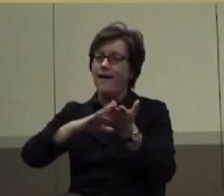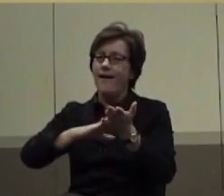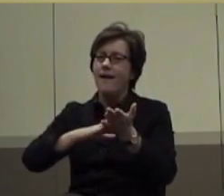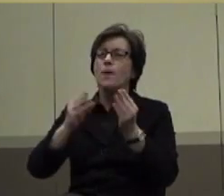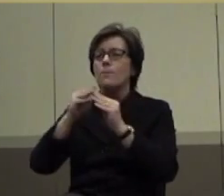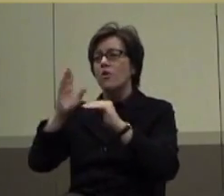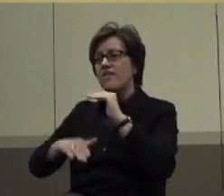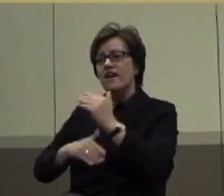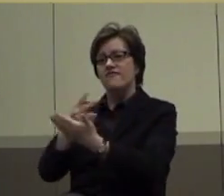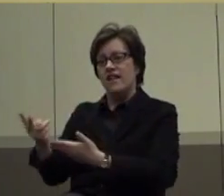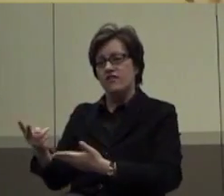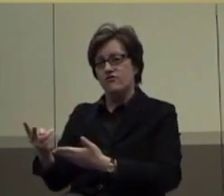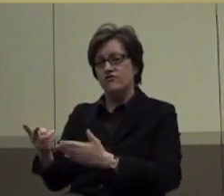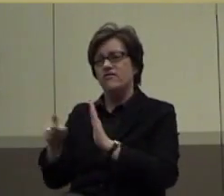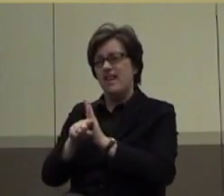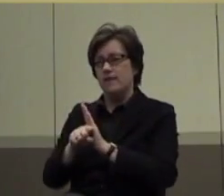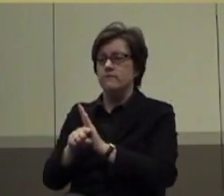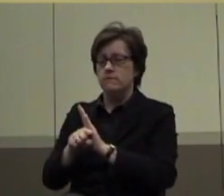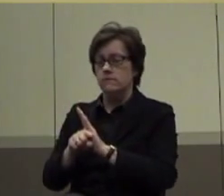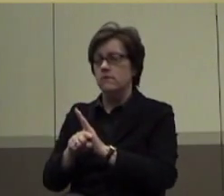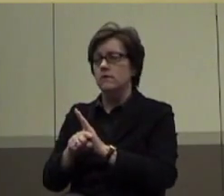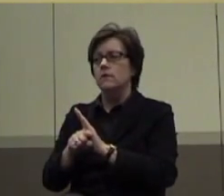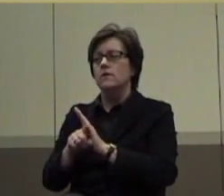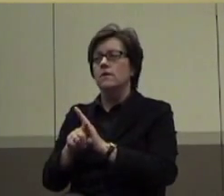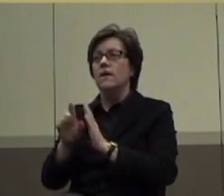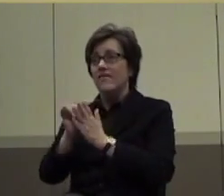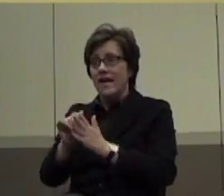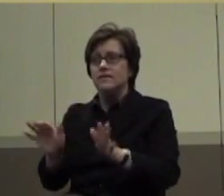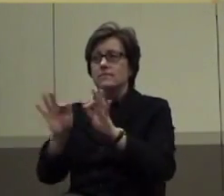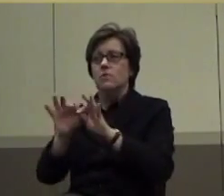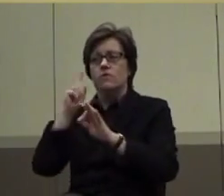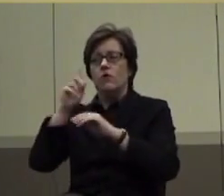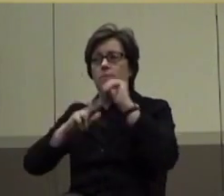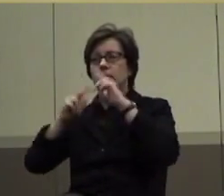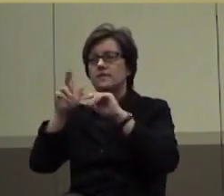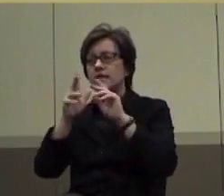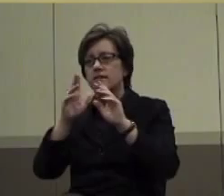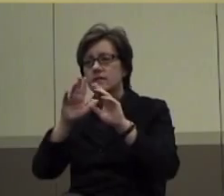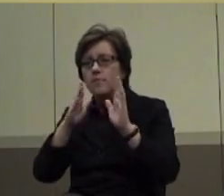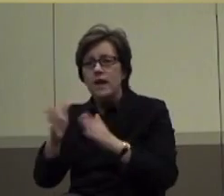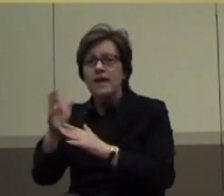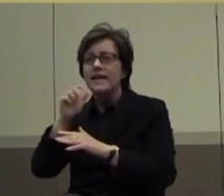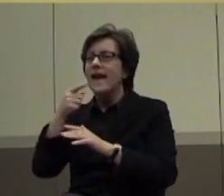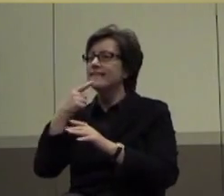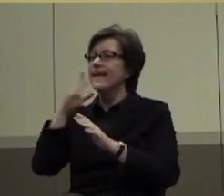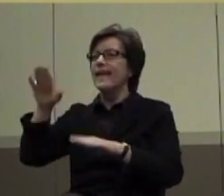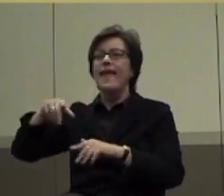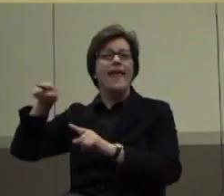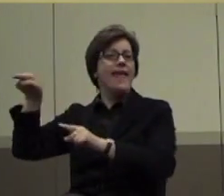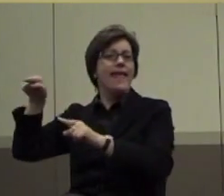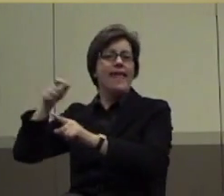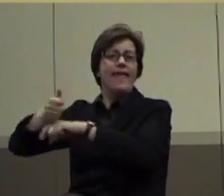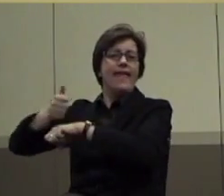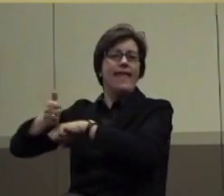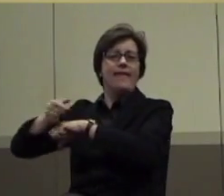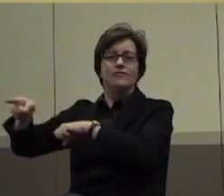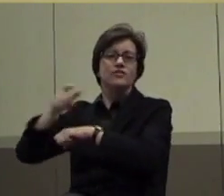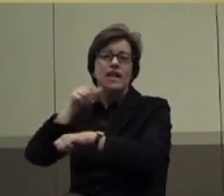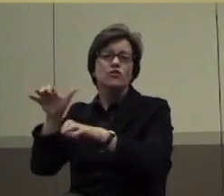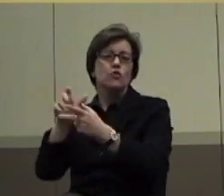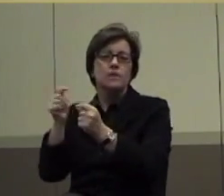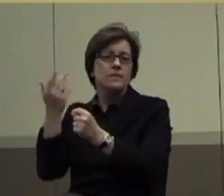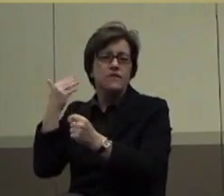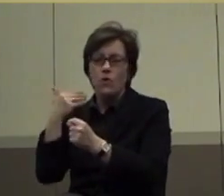Now, that's what's important for building the plan. Not laying out that Tracy wasn't doing that in the past.